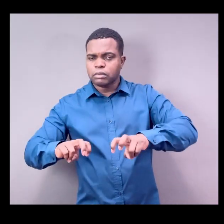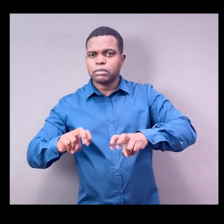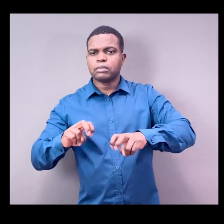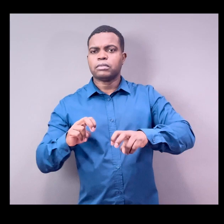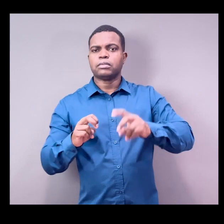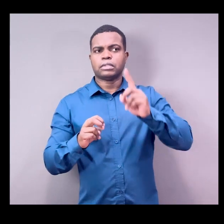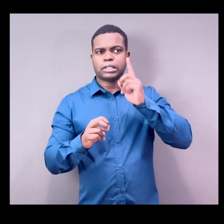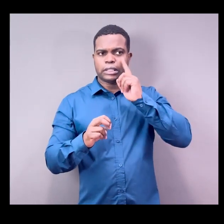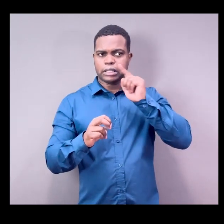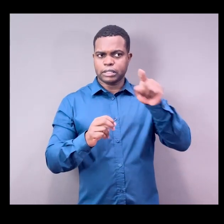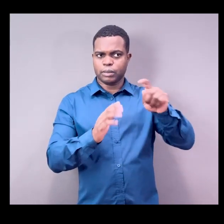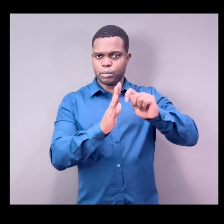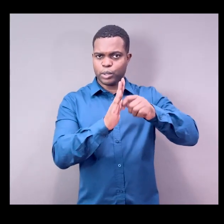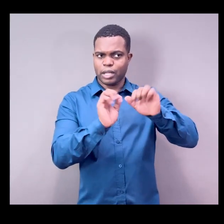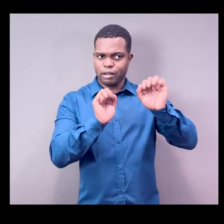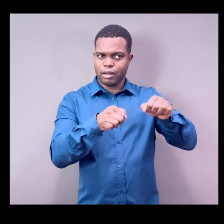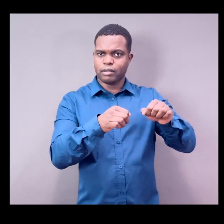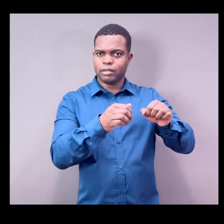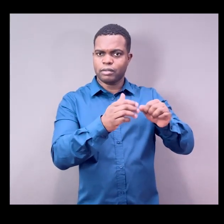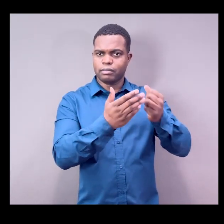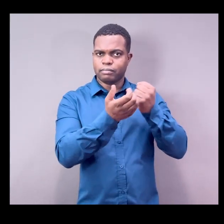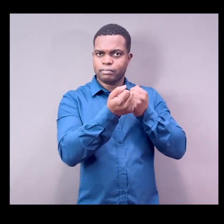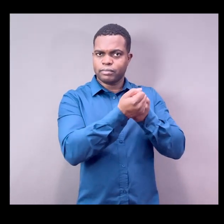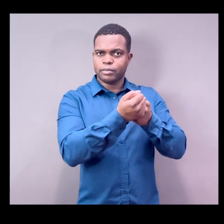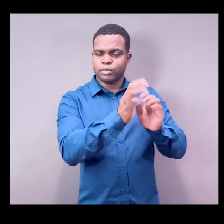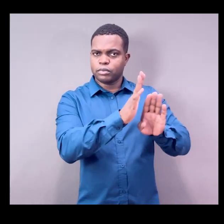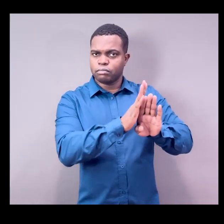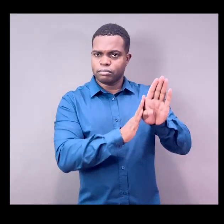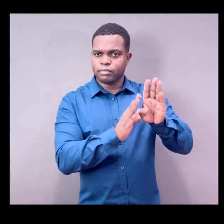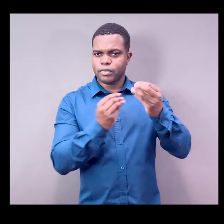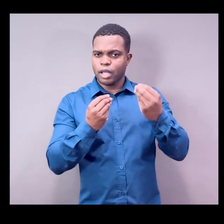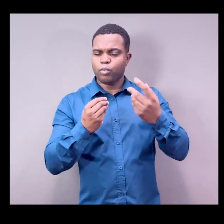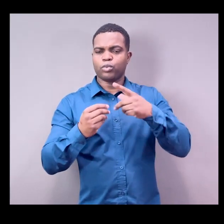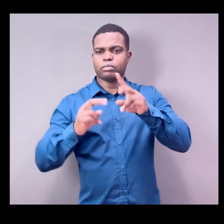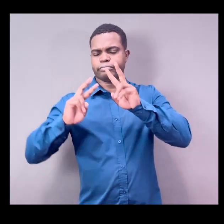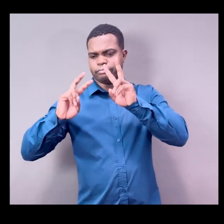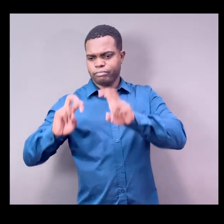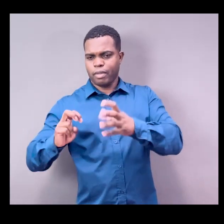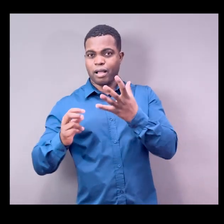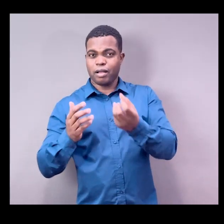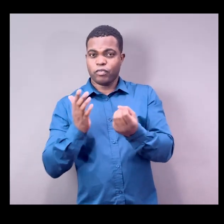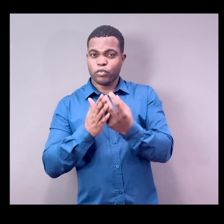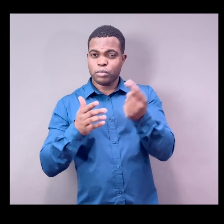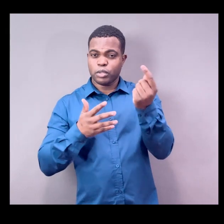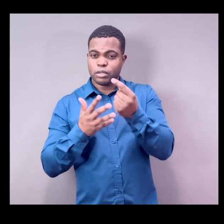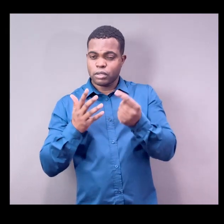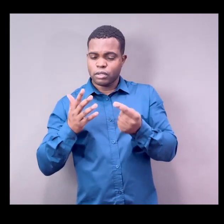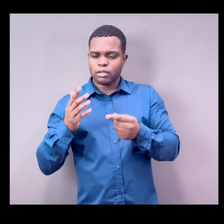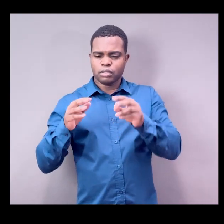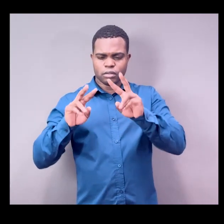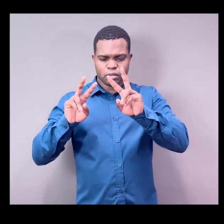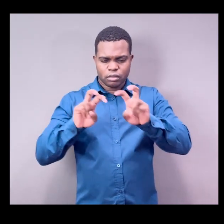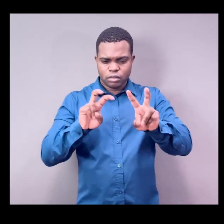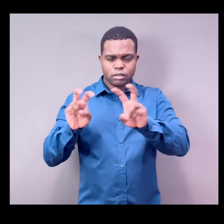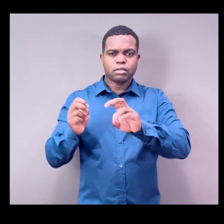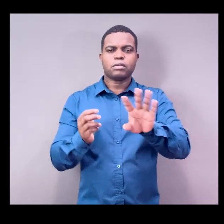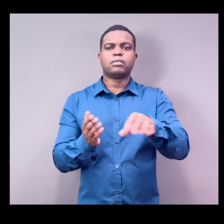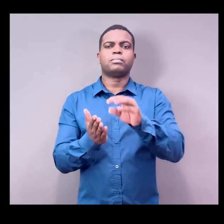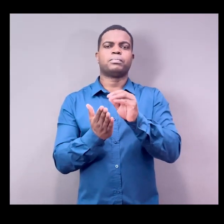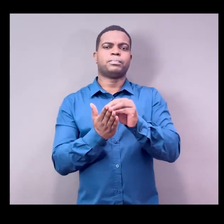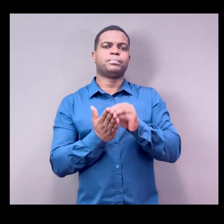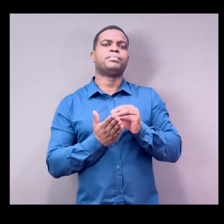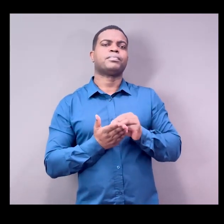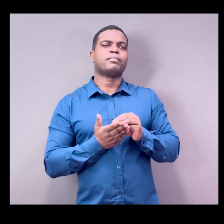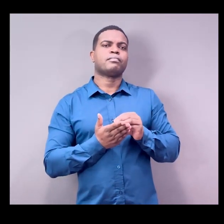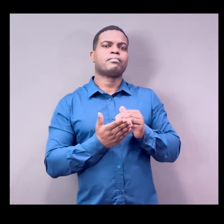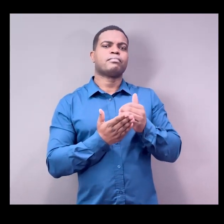that will benefit the initiative. You can check if this information is available,